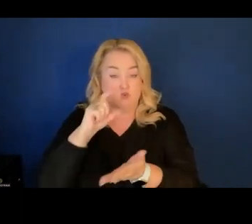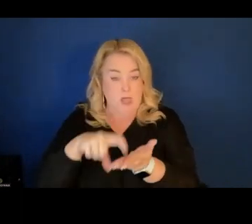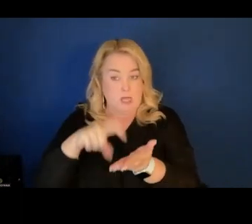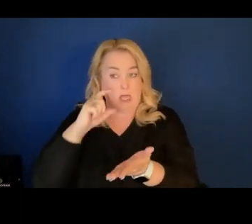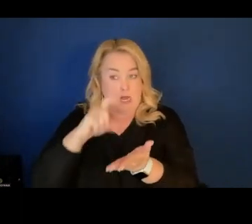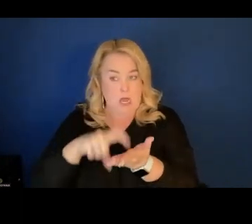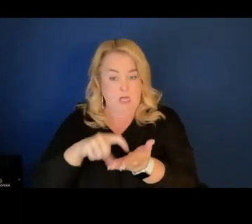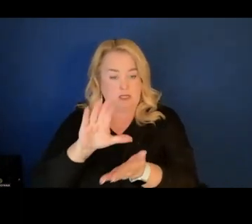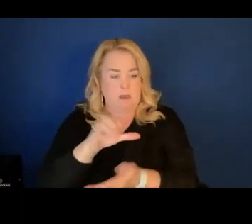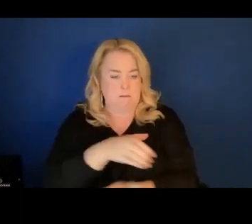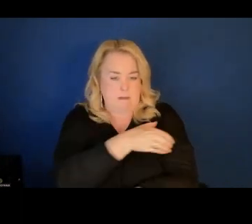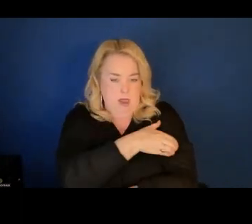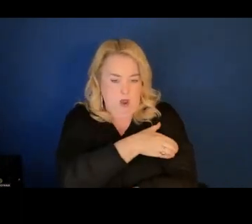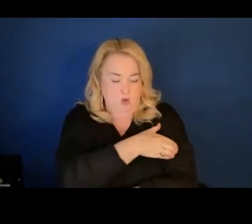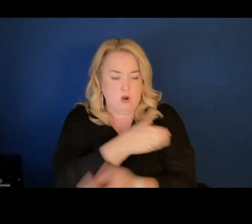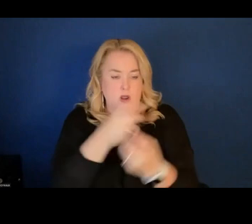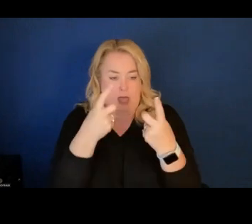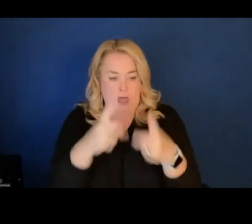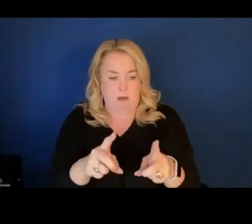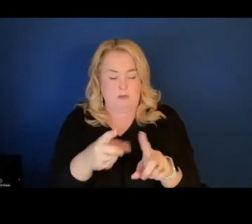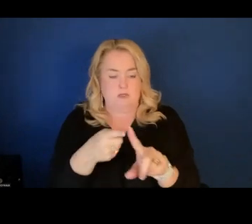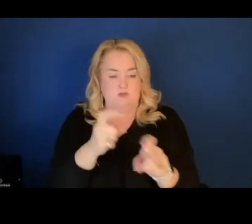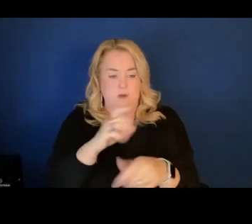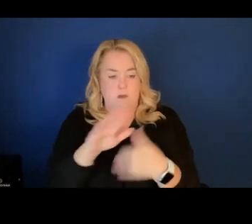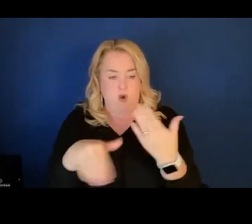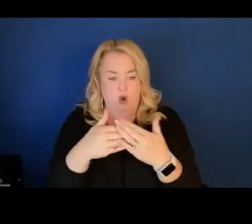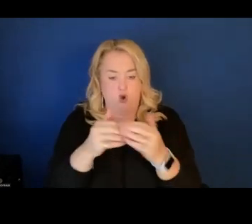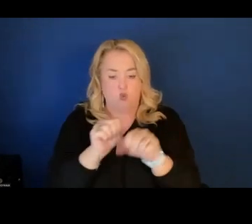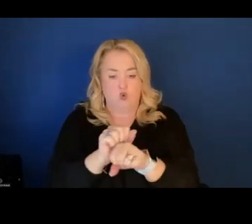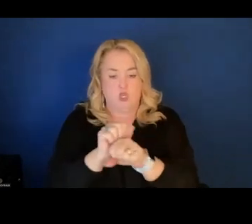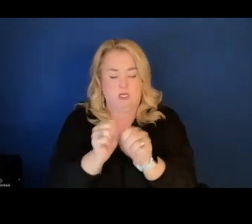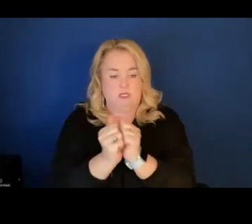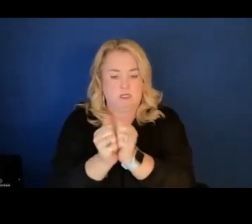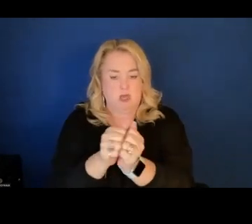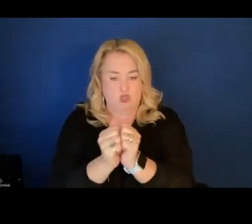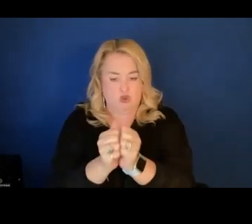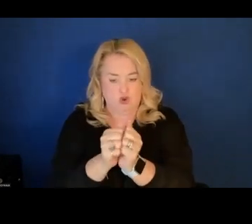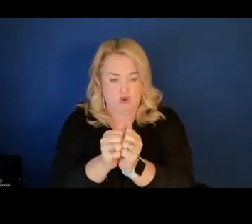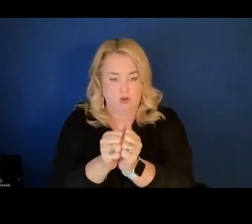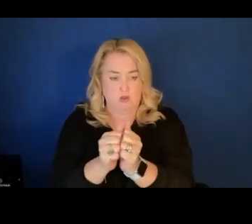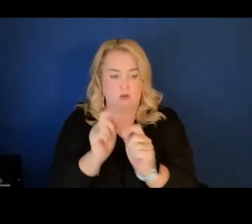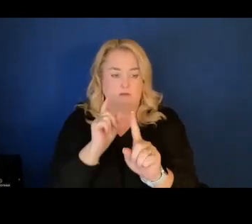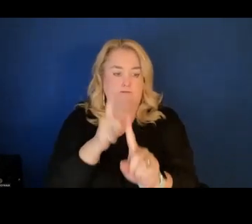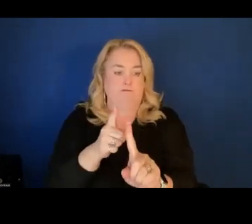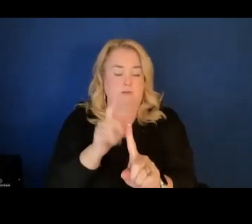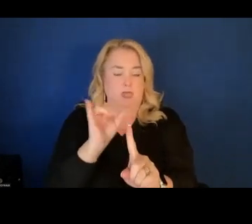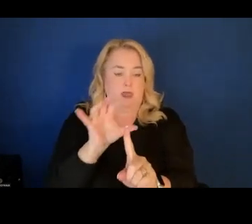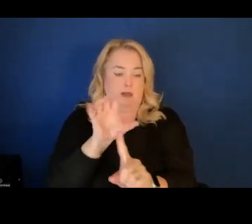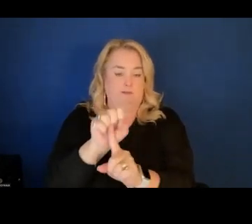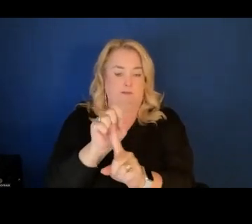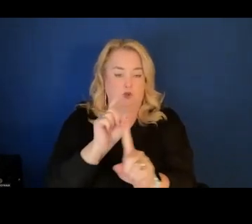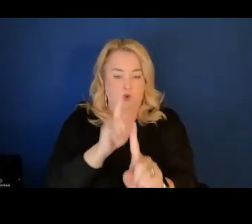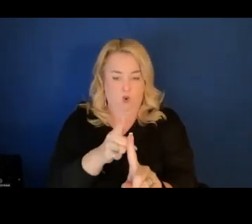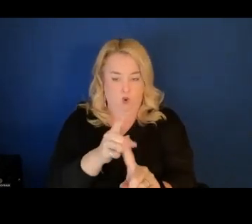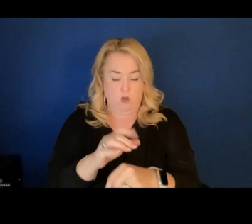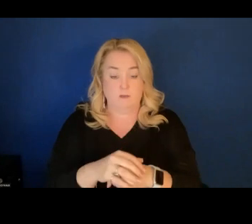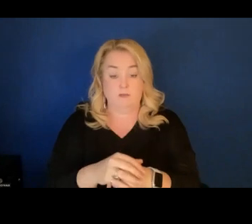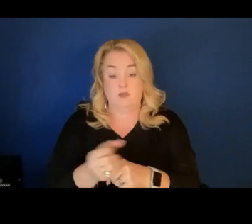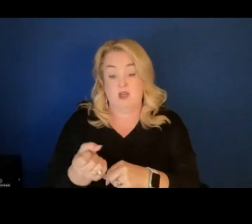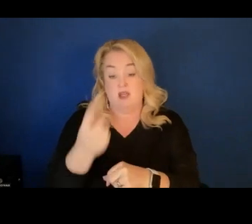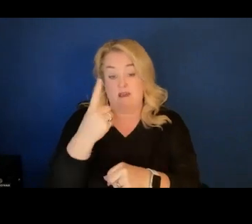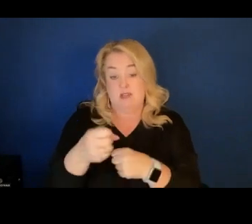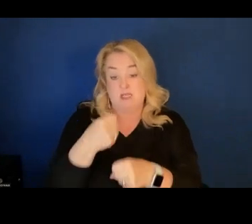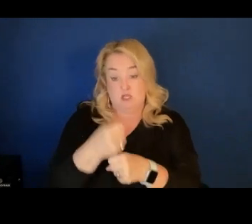the power that comes from us all working together towards these shared goals. And so 11 years later,